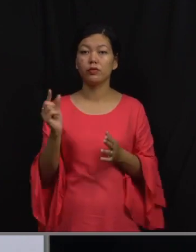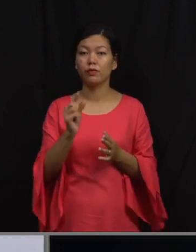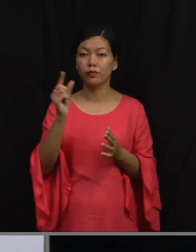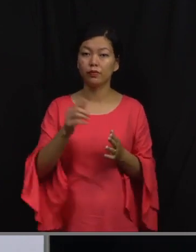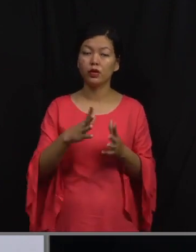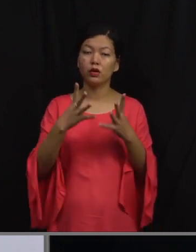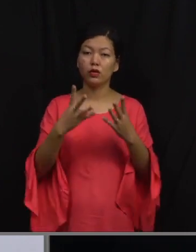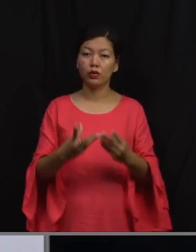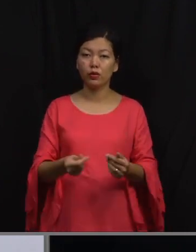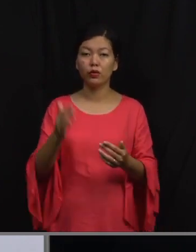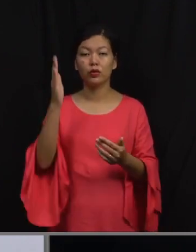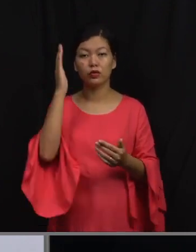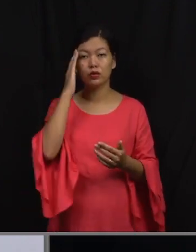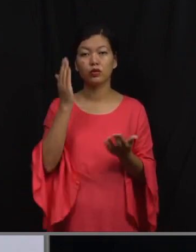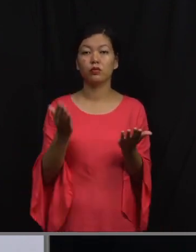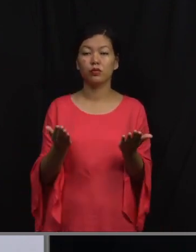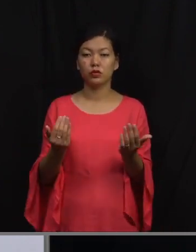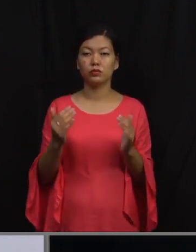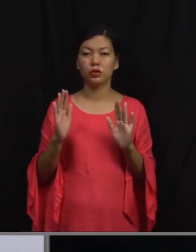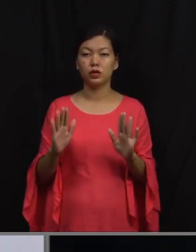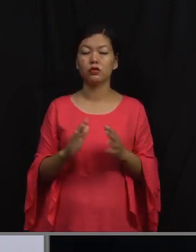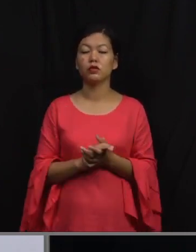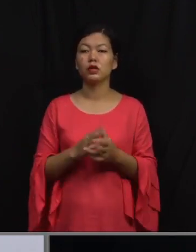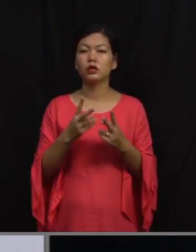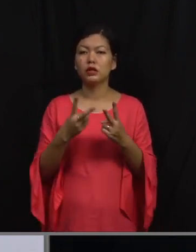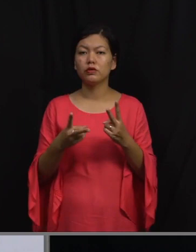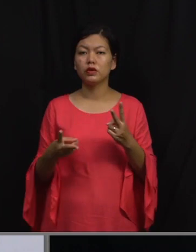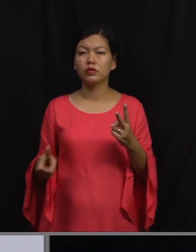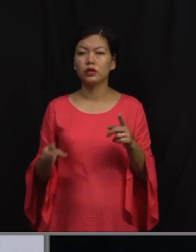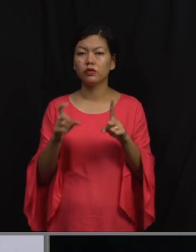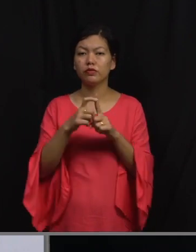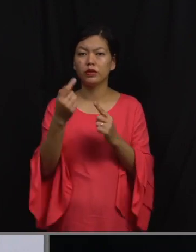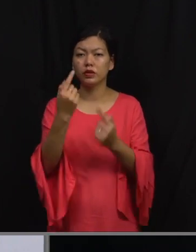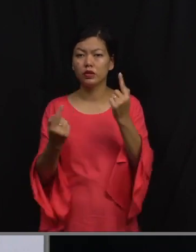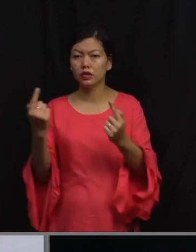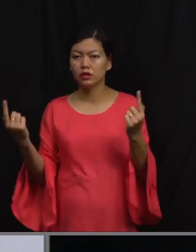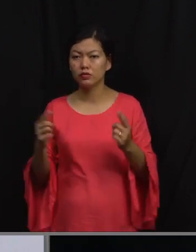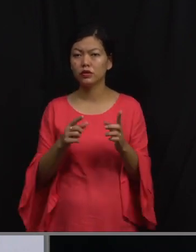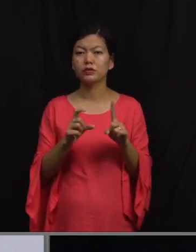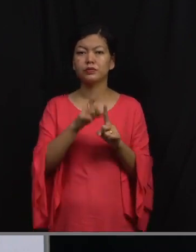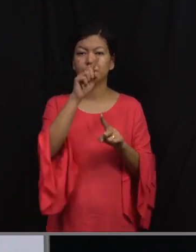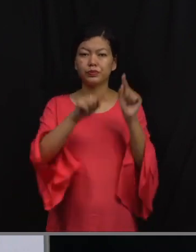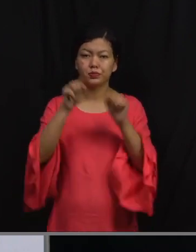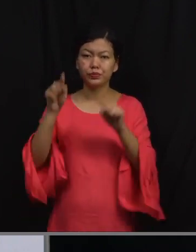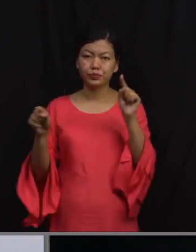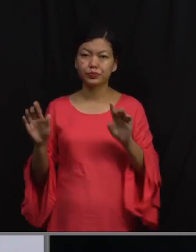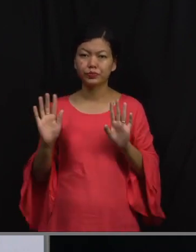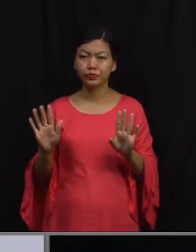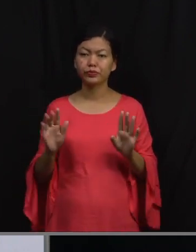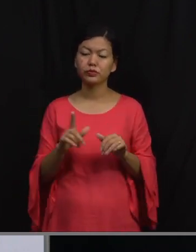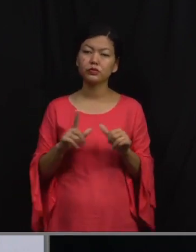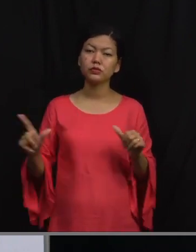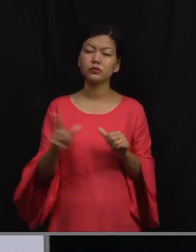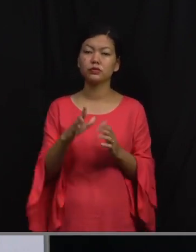we try to deal the diverse physical system in terms of few laws as well as few concepts. As I tell you, the Newton's law of